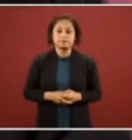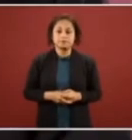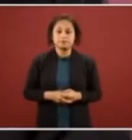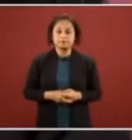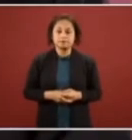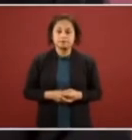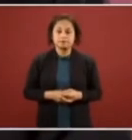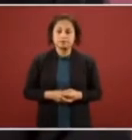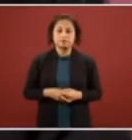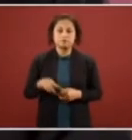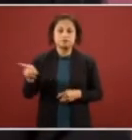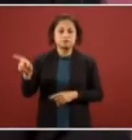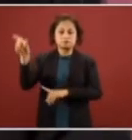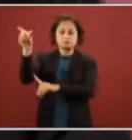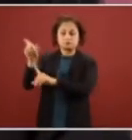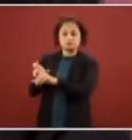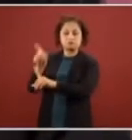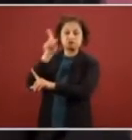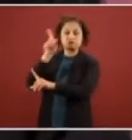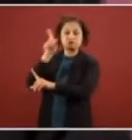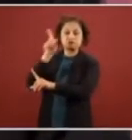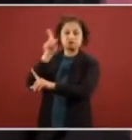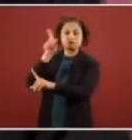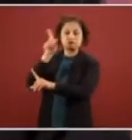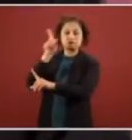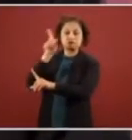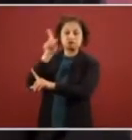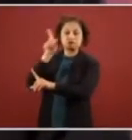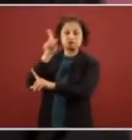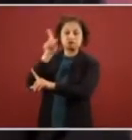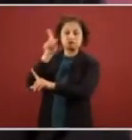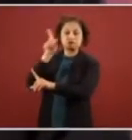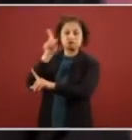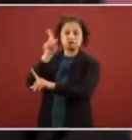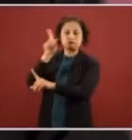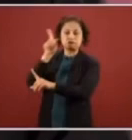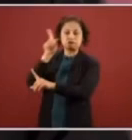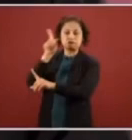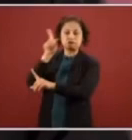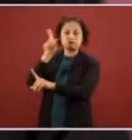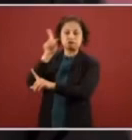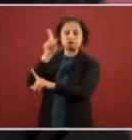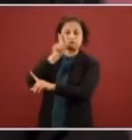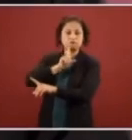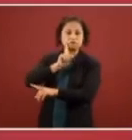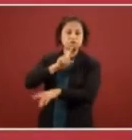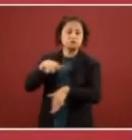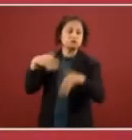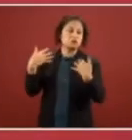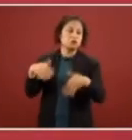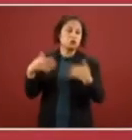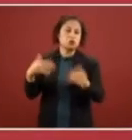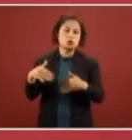Una diplomática de primer orden, and she is a first-rate diplomat.